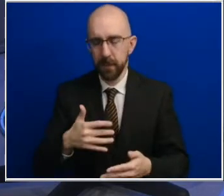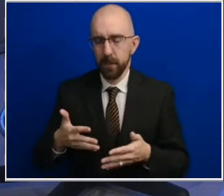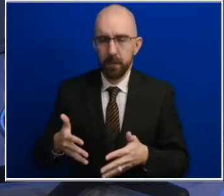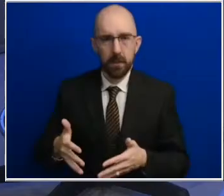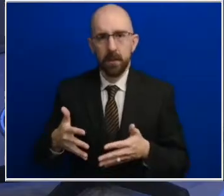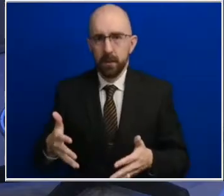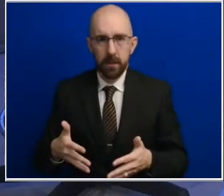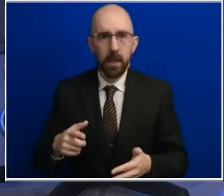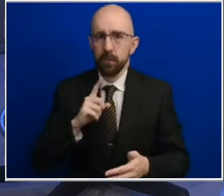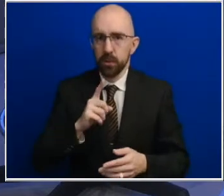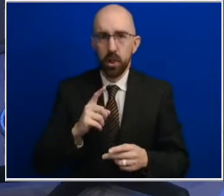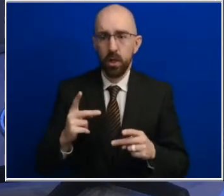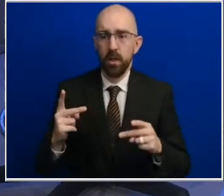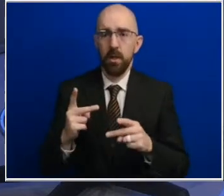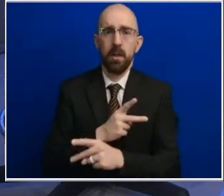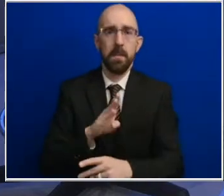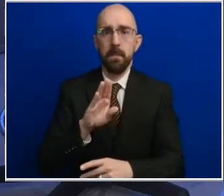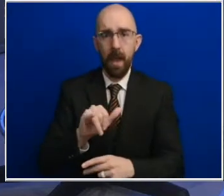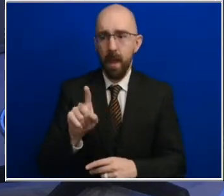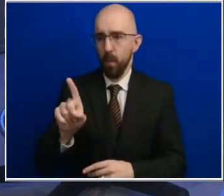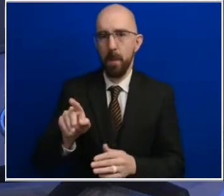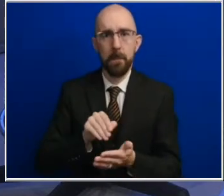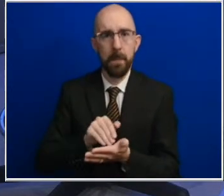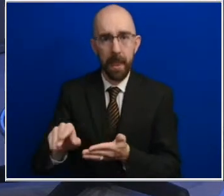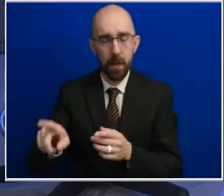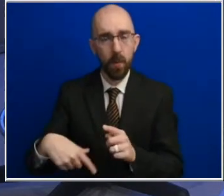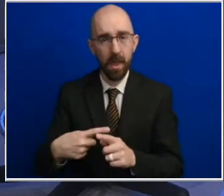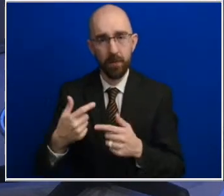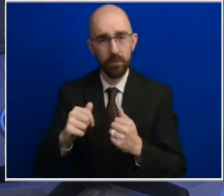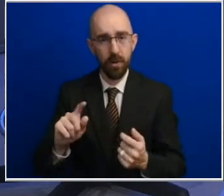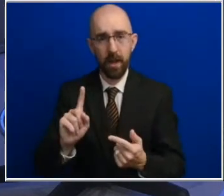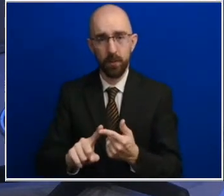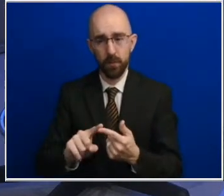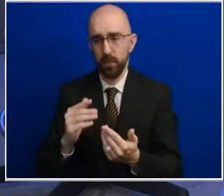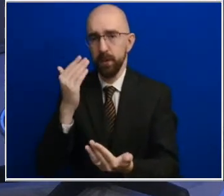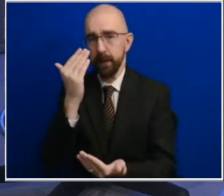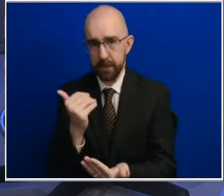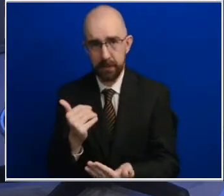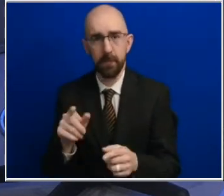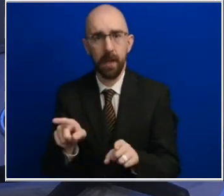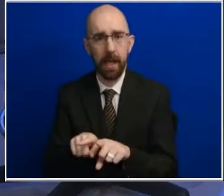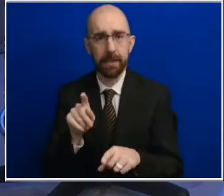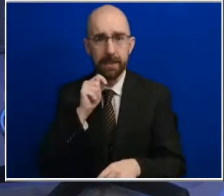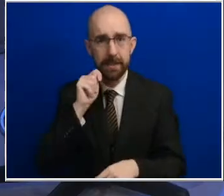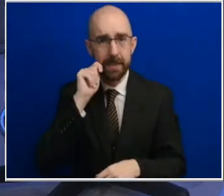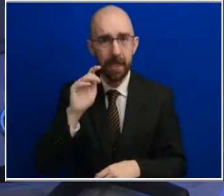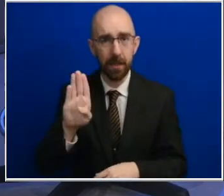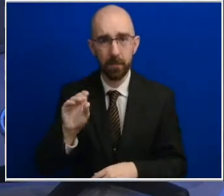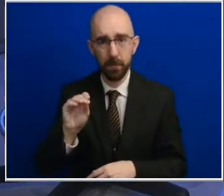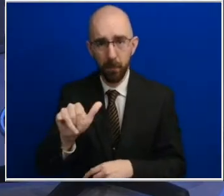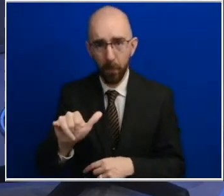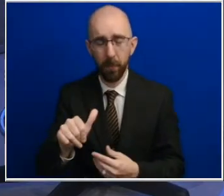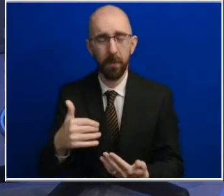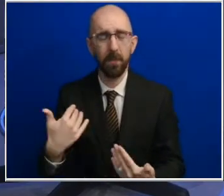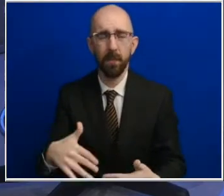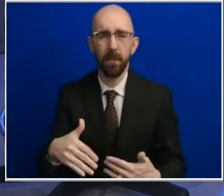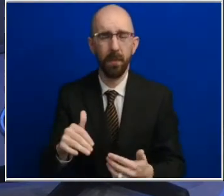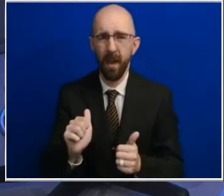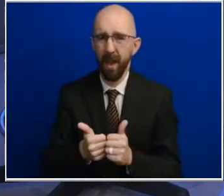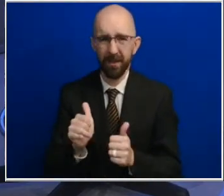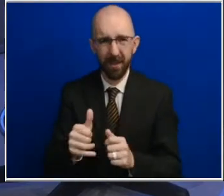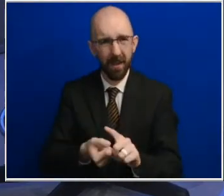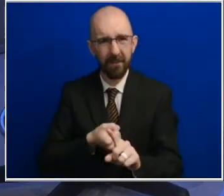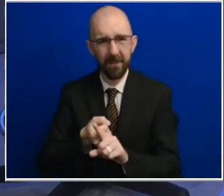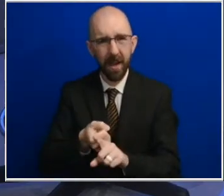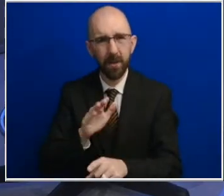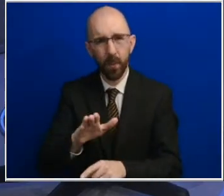multiplied by 1,000,000 when you're trying to fall asleep as a teenage boy. How does that affect your